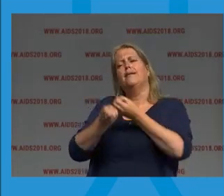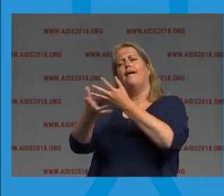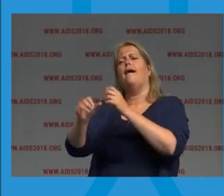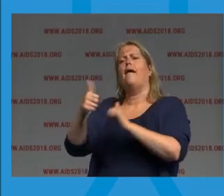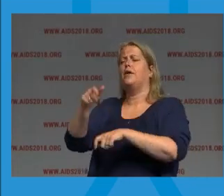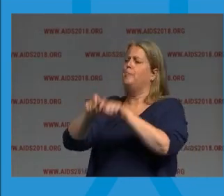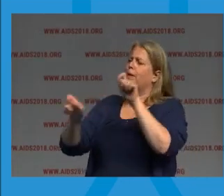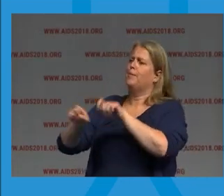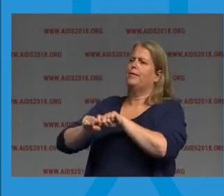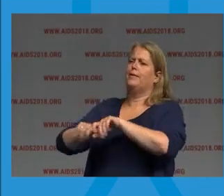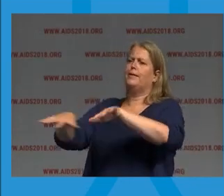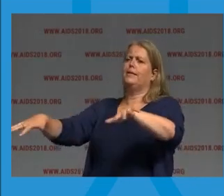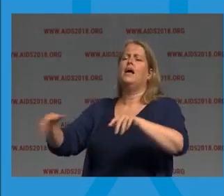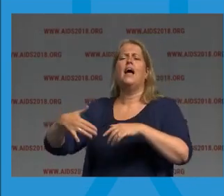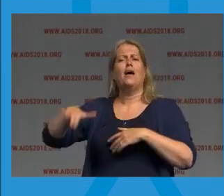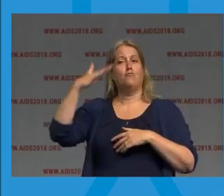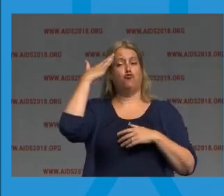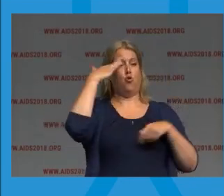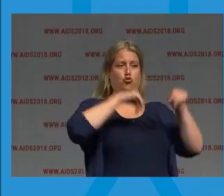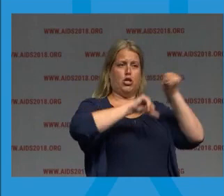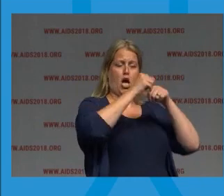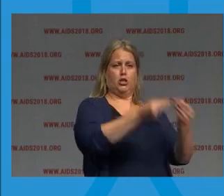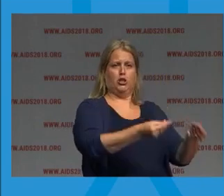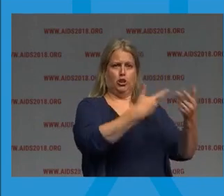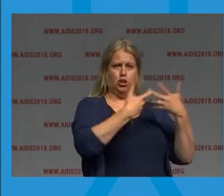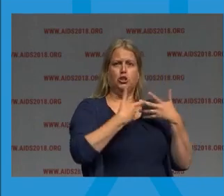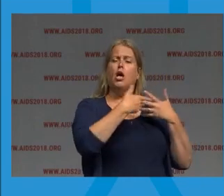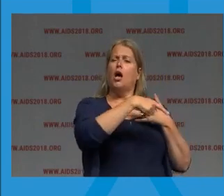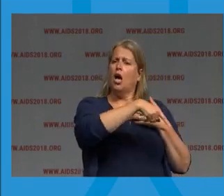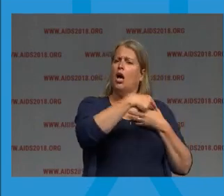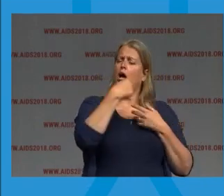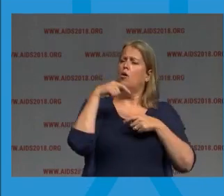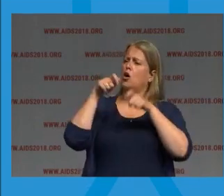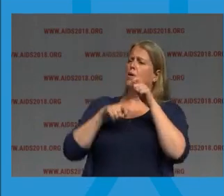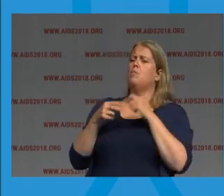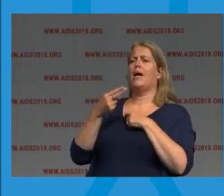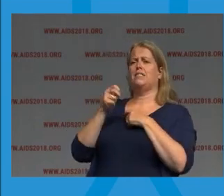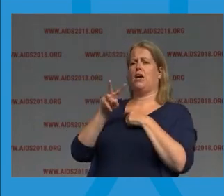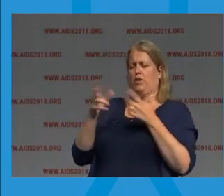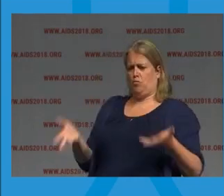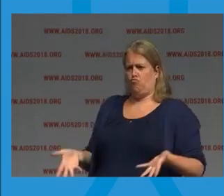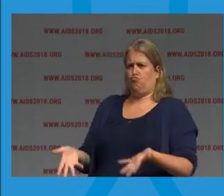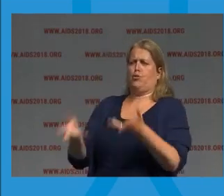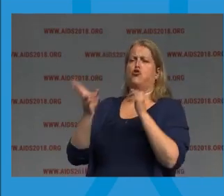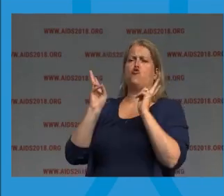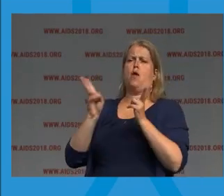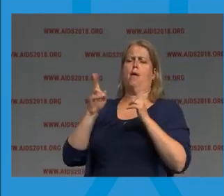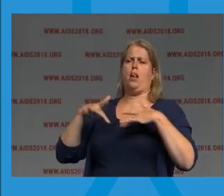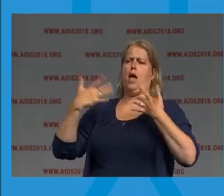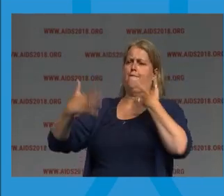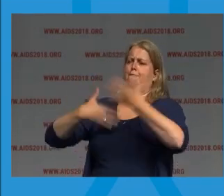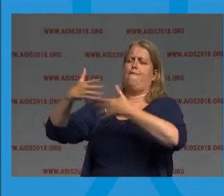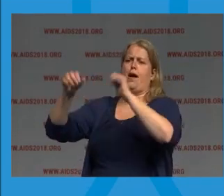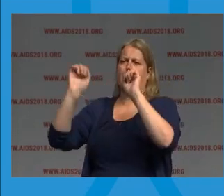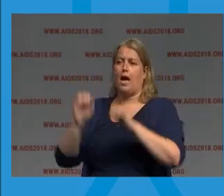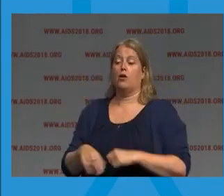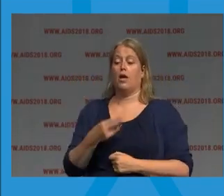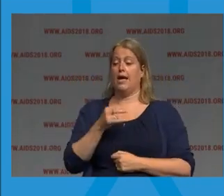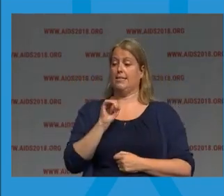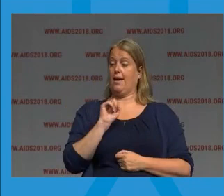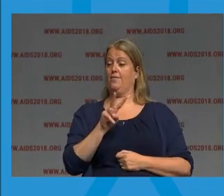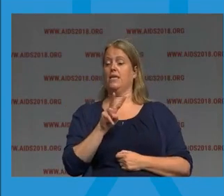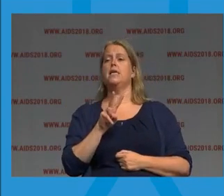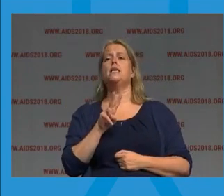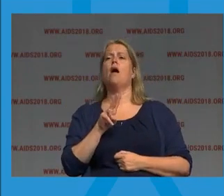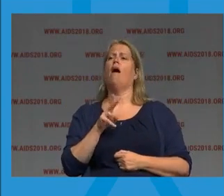know science has taught us that people living with HIV can live a normal life and that HIV is no longer